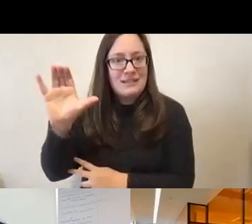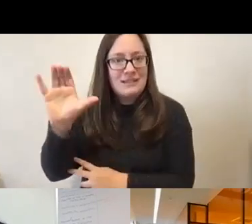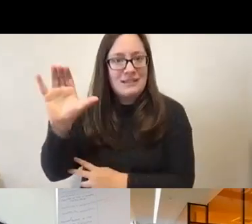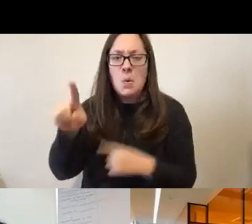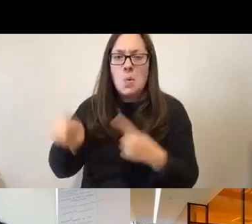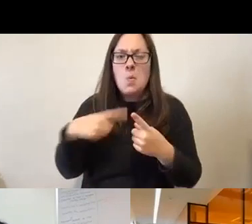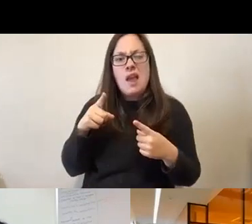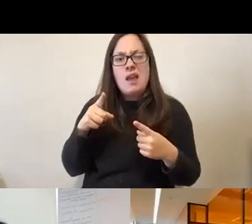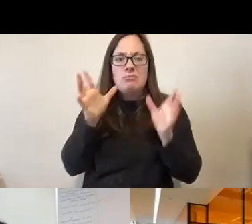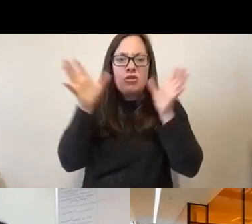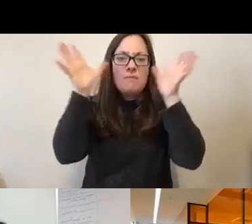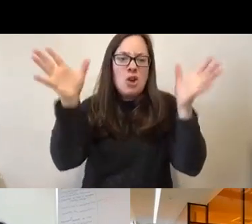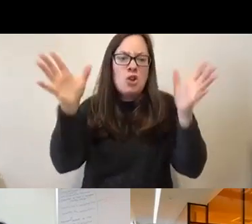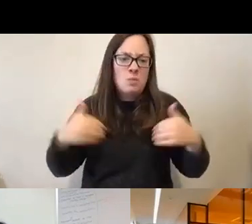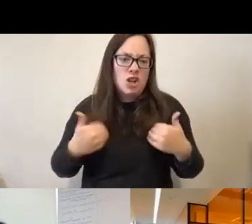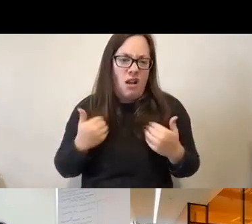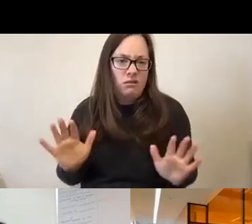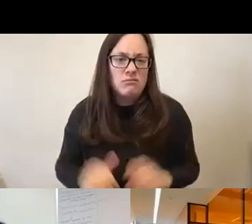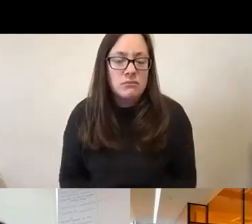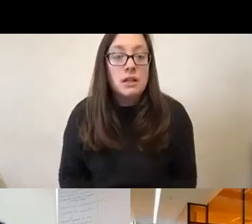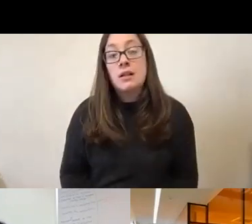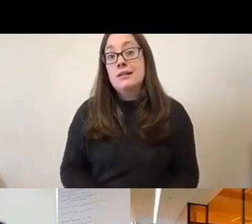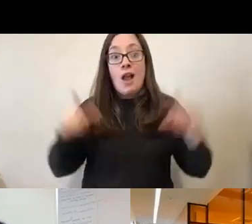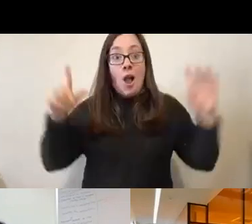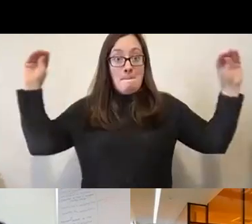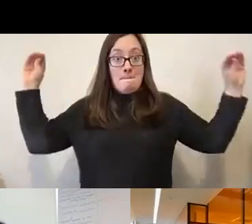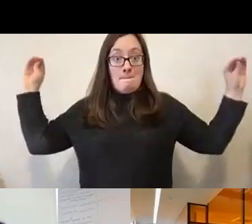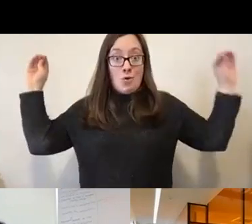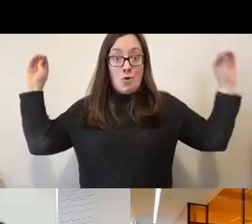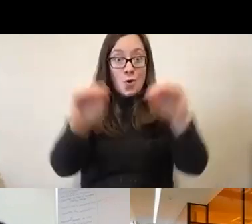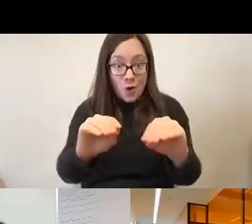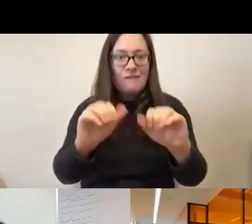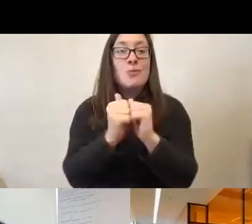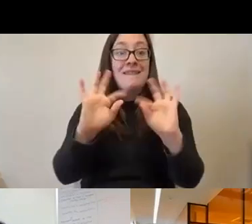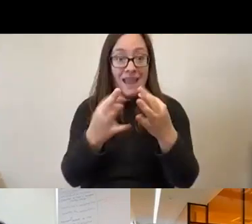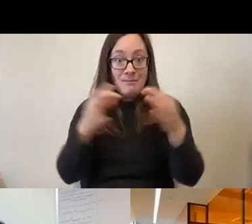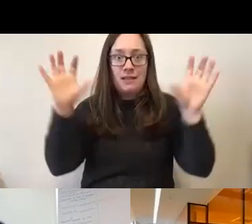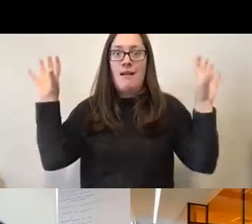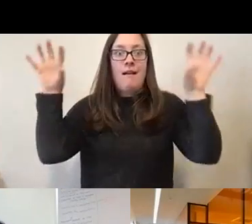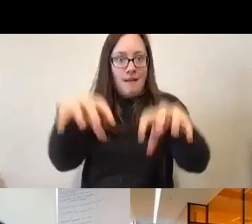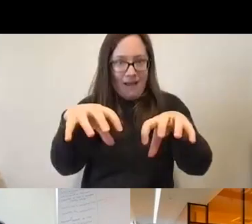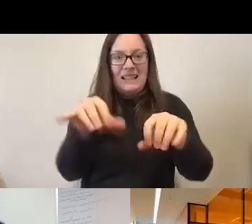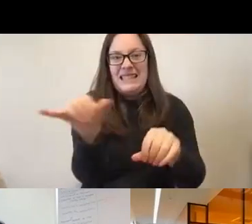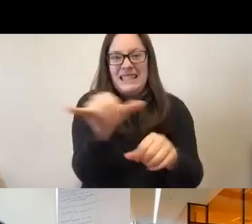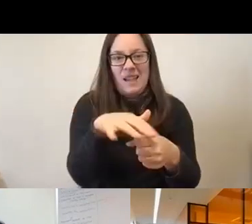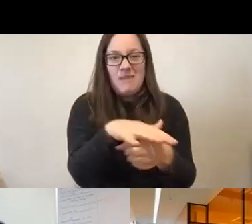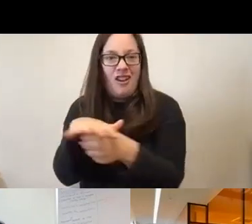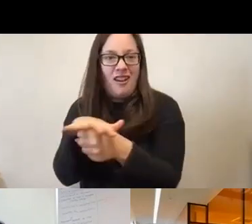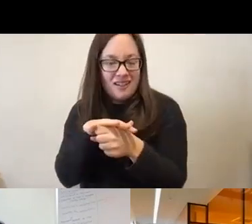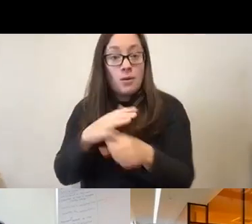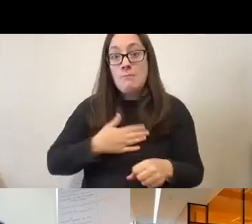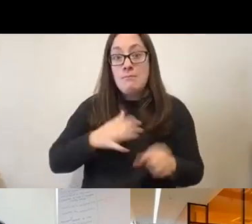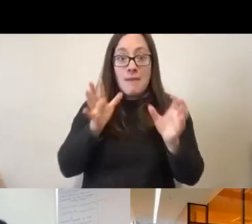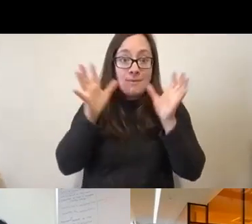young. They came with their families and they settled in the same areas. And my parents grew up surrounded by families